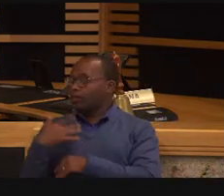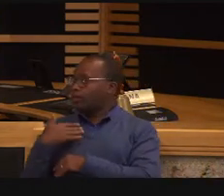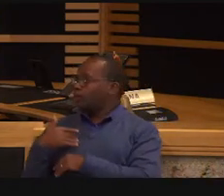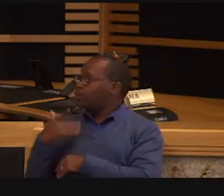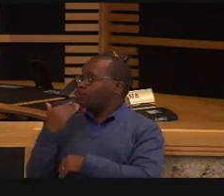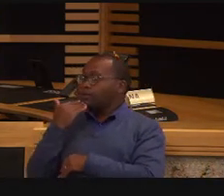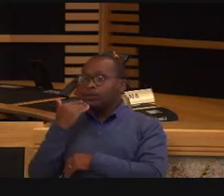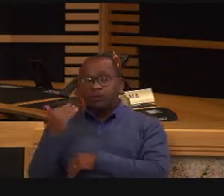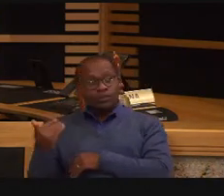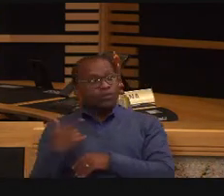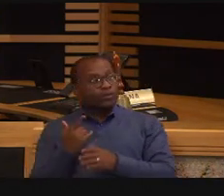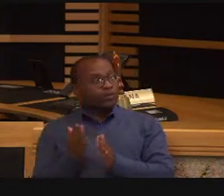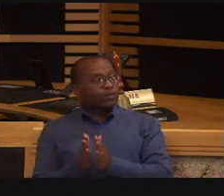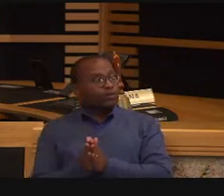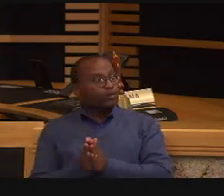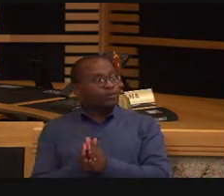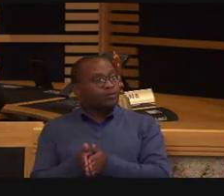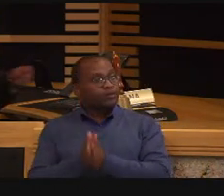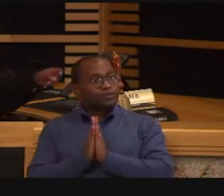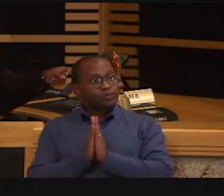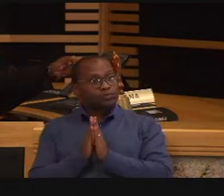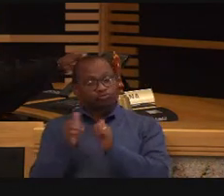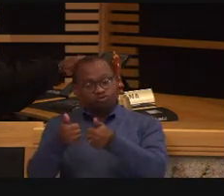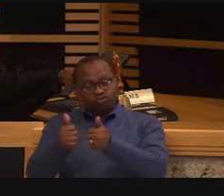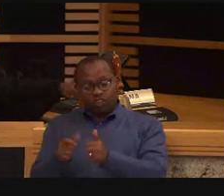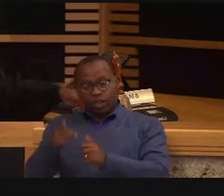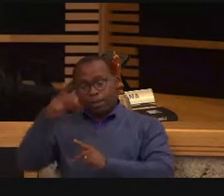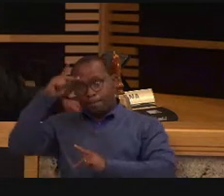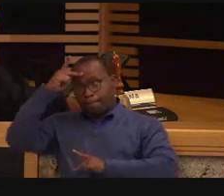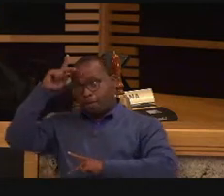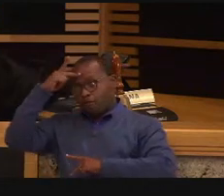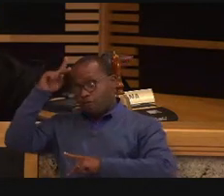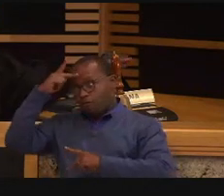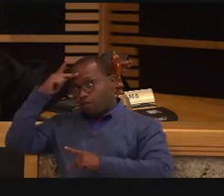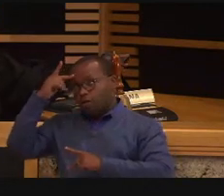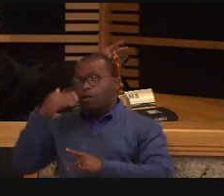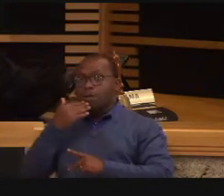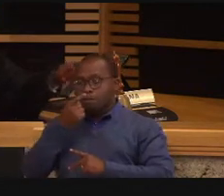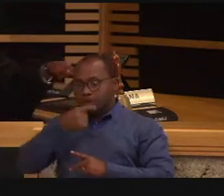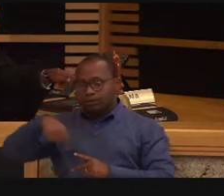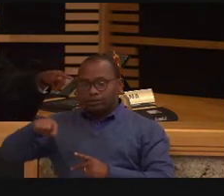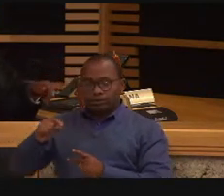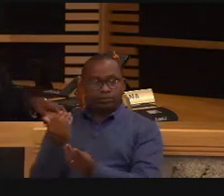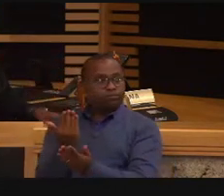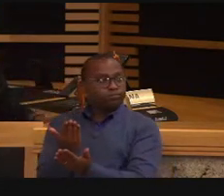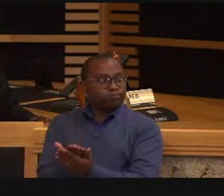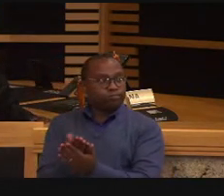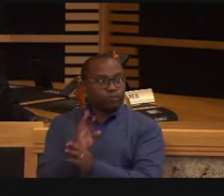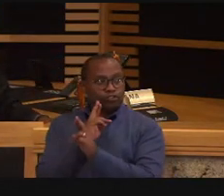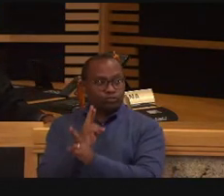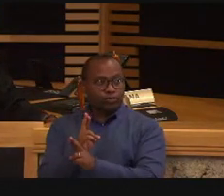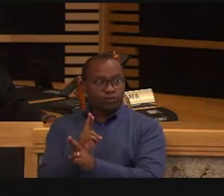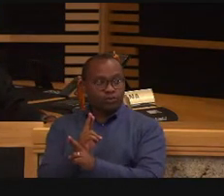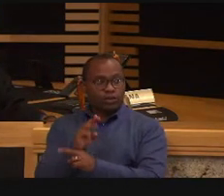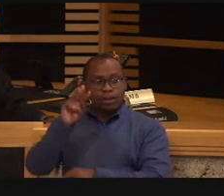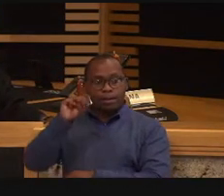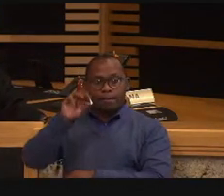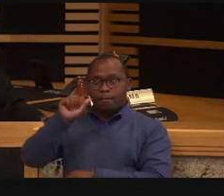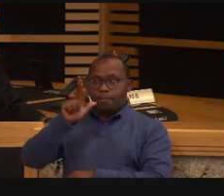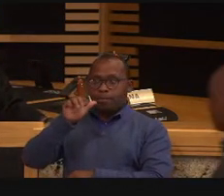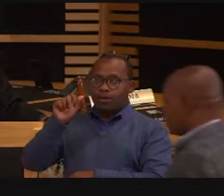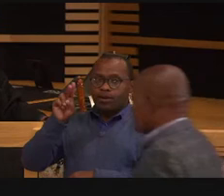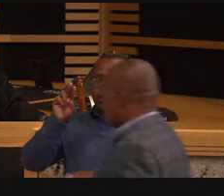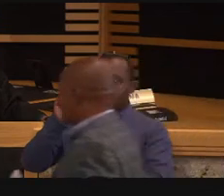now invite the Honorable Chairperson of the Portfolio to table the report for 20 minutes, Honorable Malamlela.